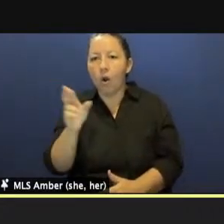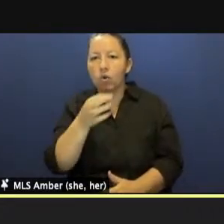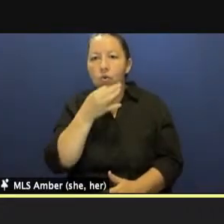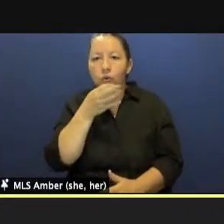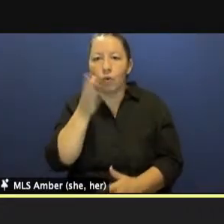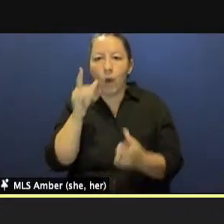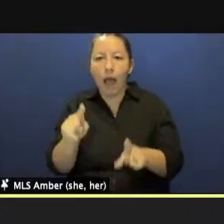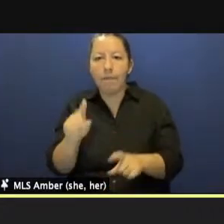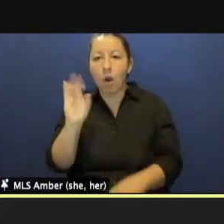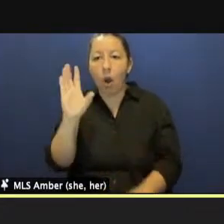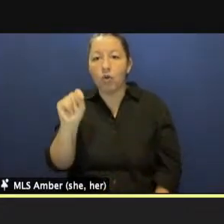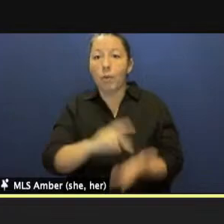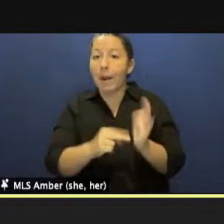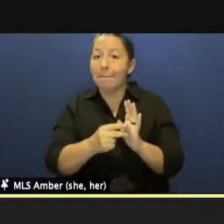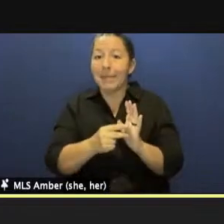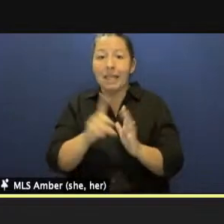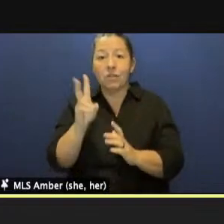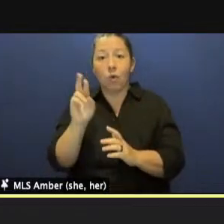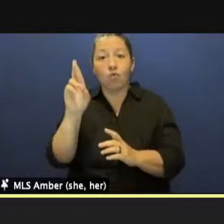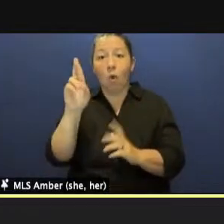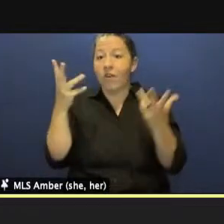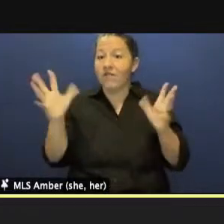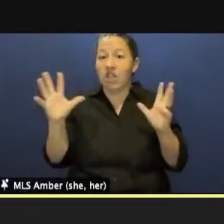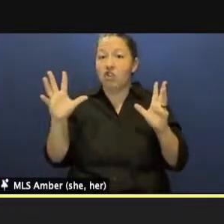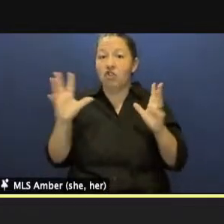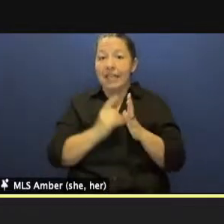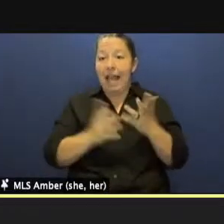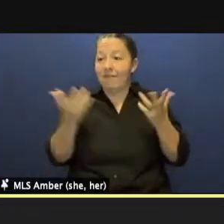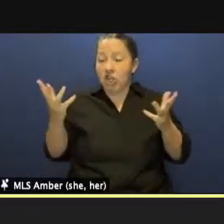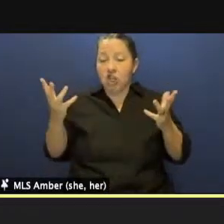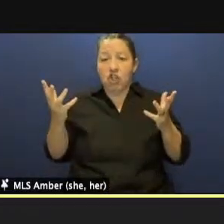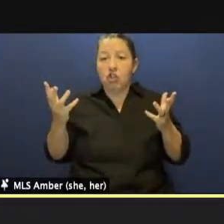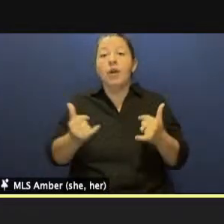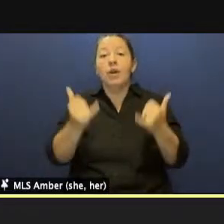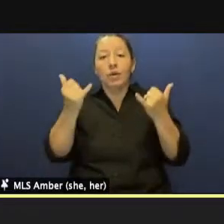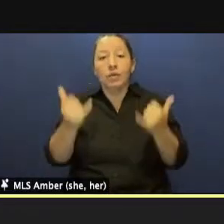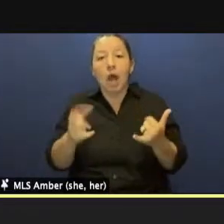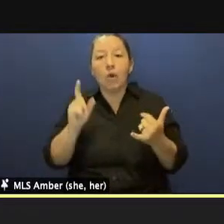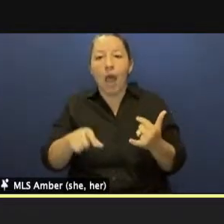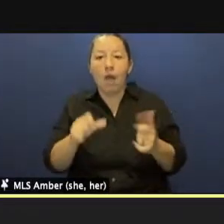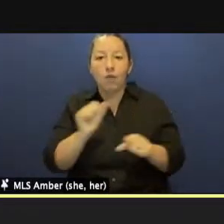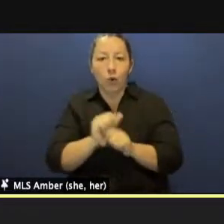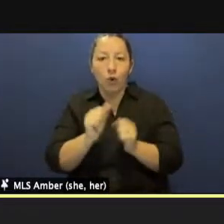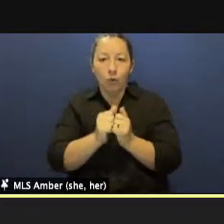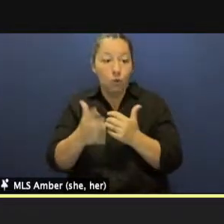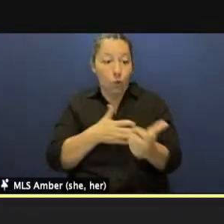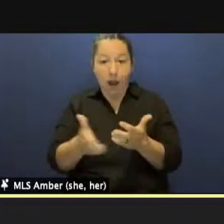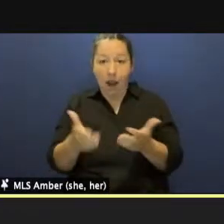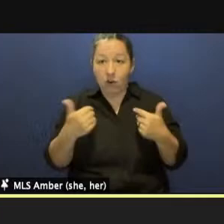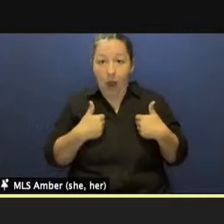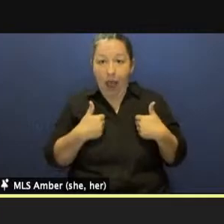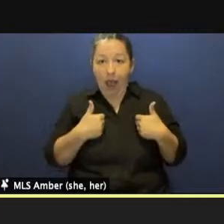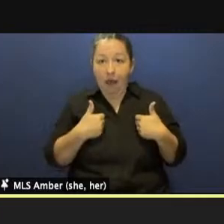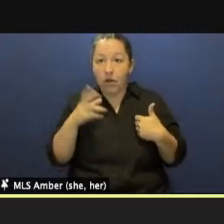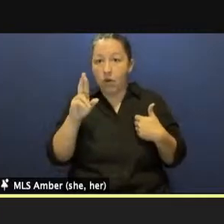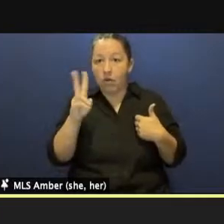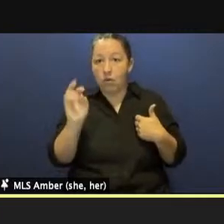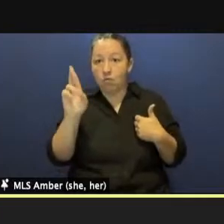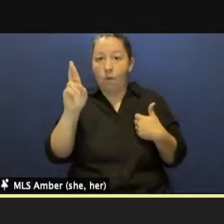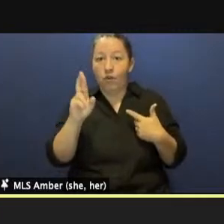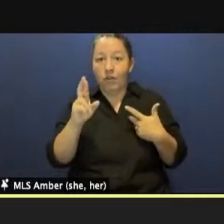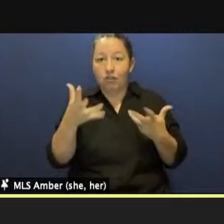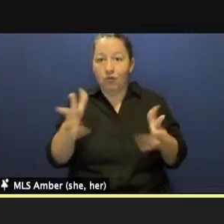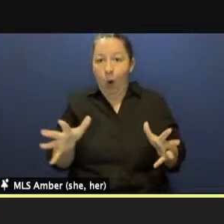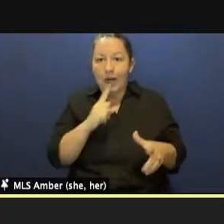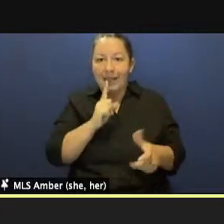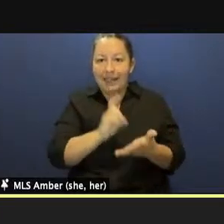is done being designed at that point, and now you have to work with what you have, the rover that you ended up with. And